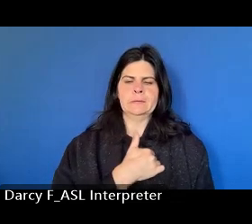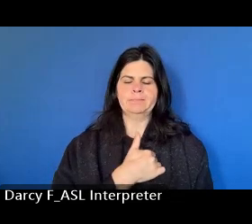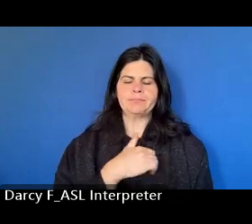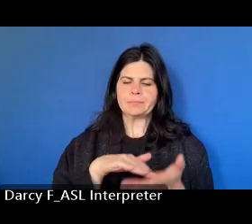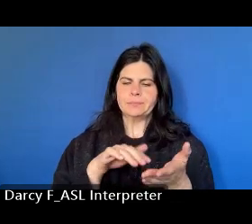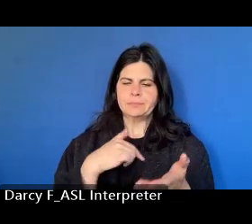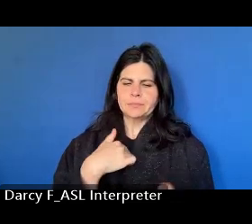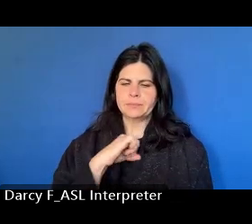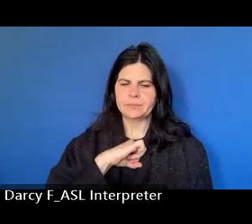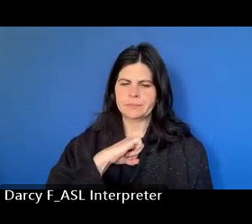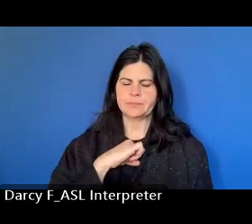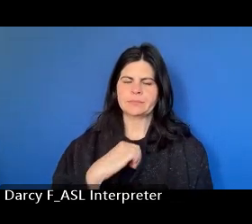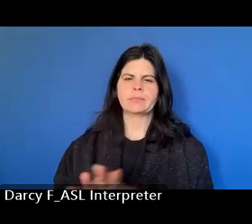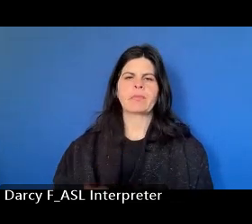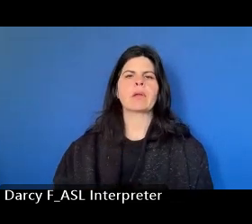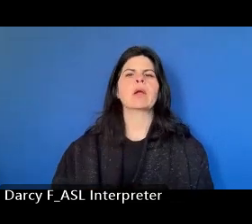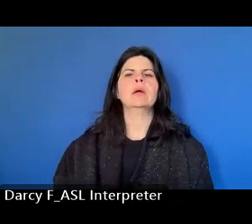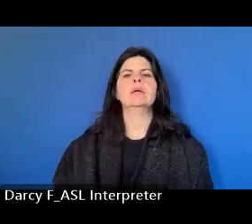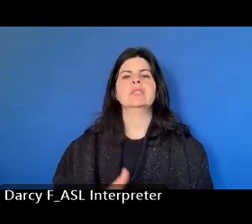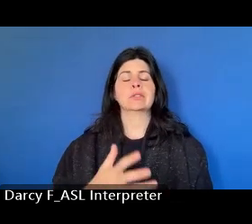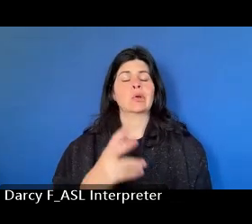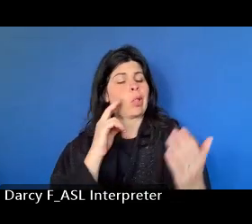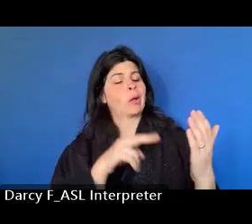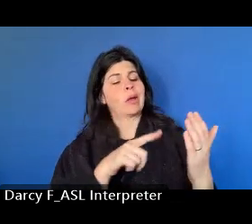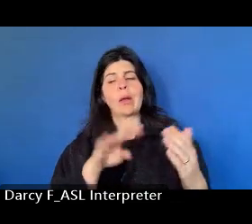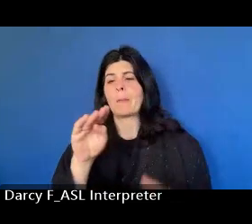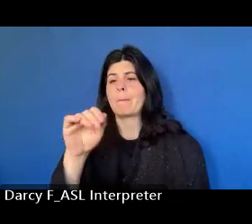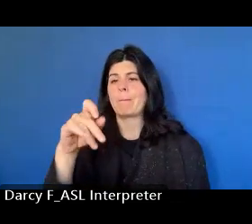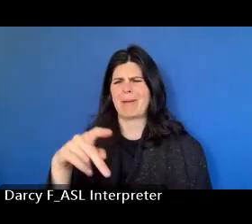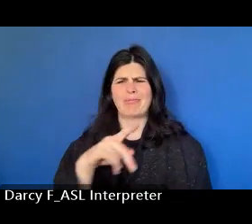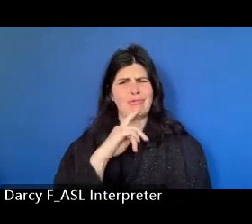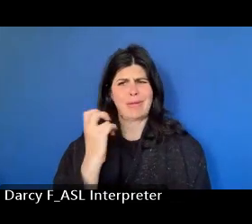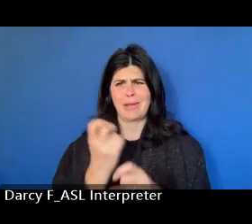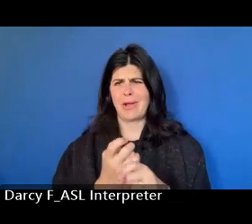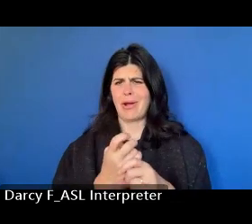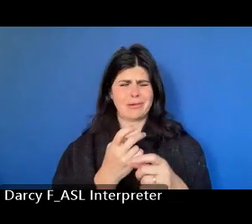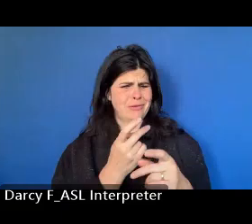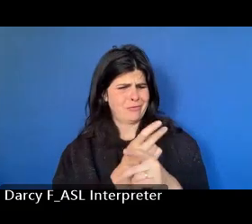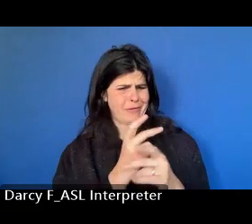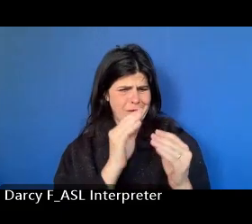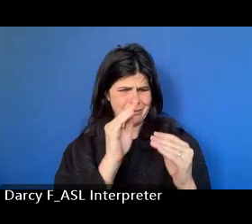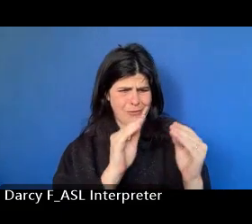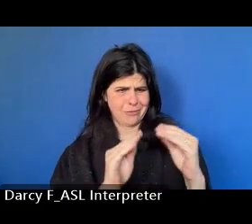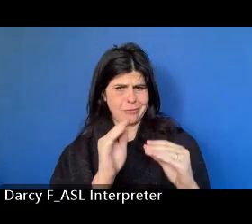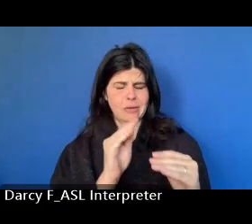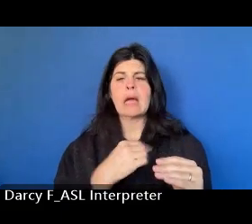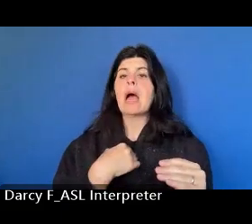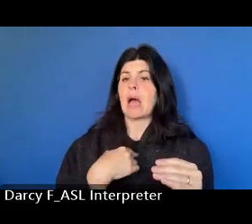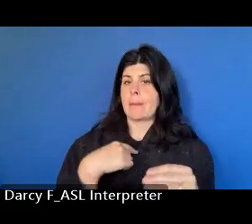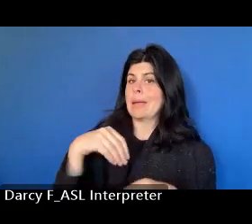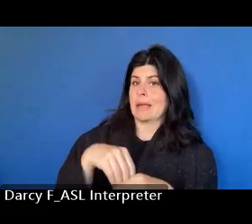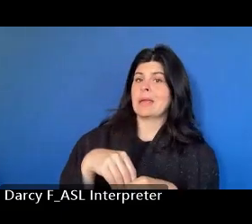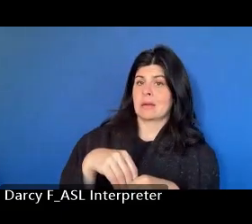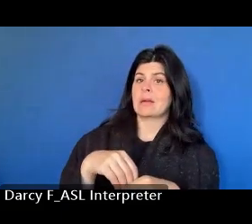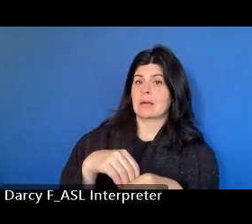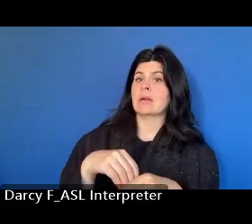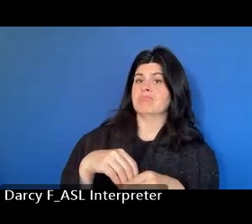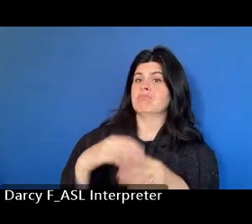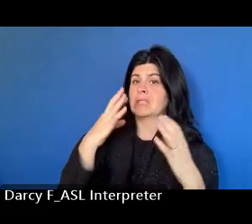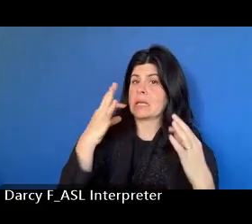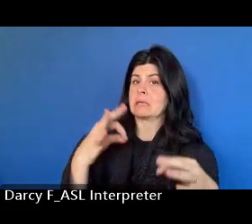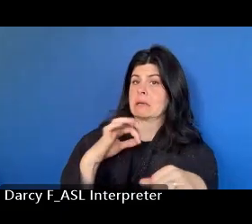according to your map, which was very difficult to navigate, I am in a designated area. But I